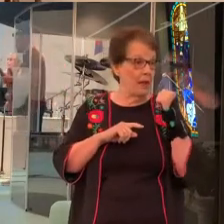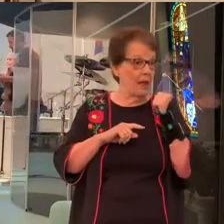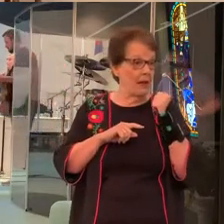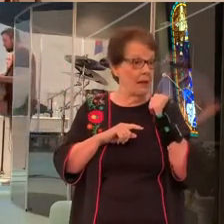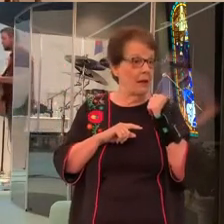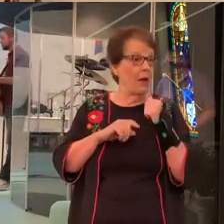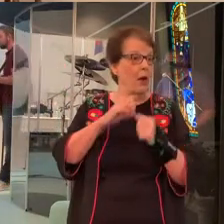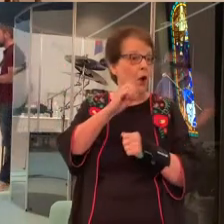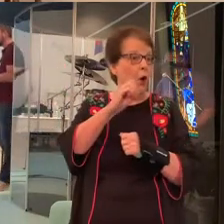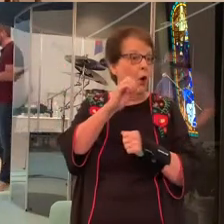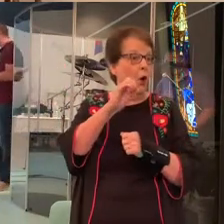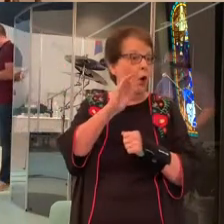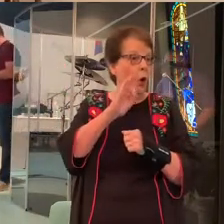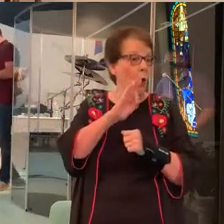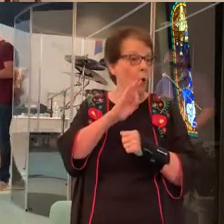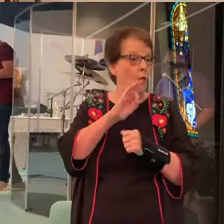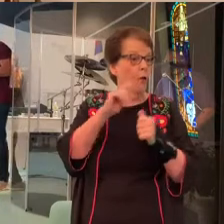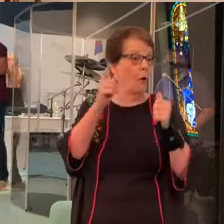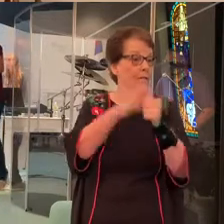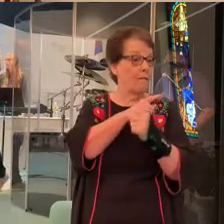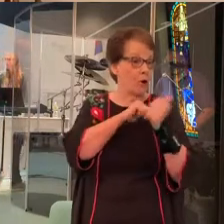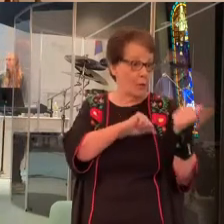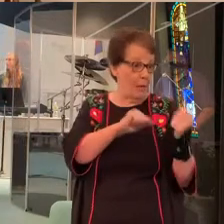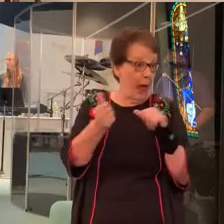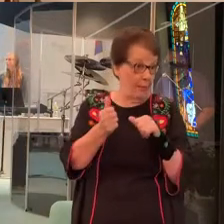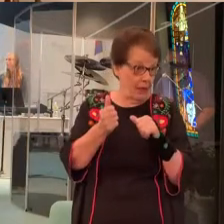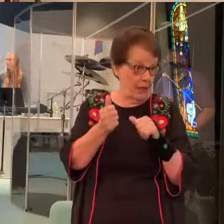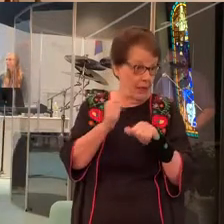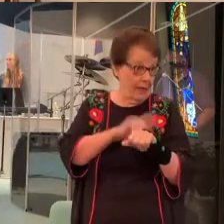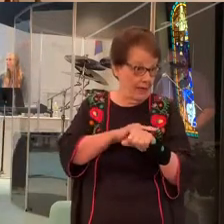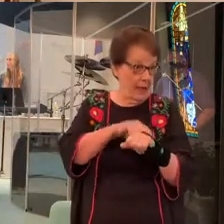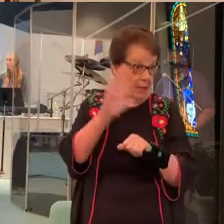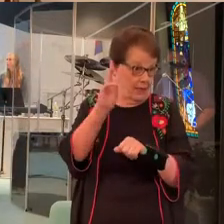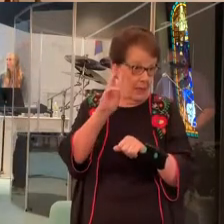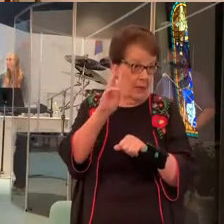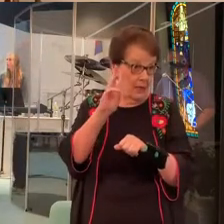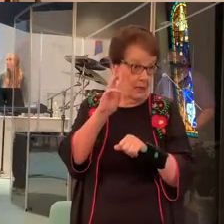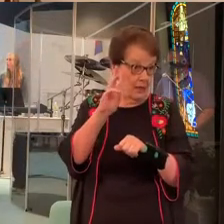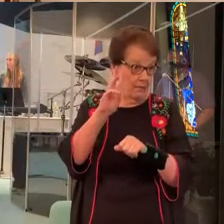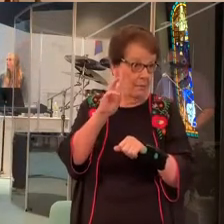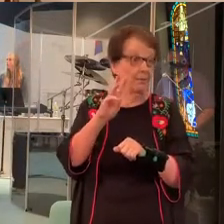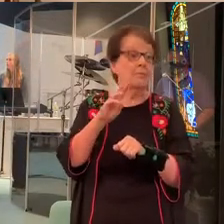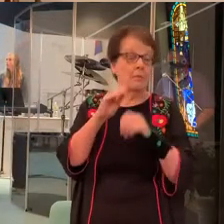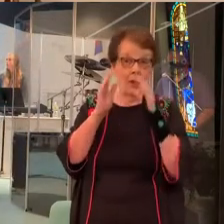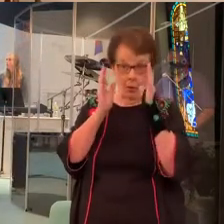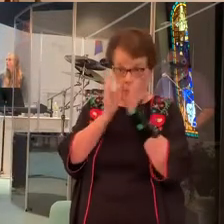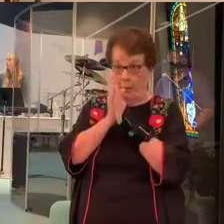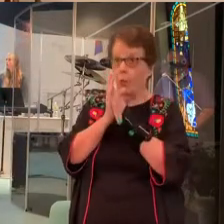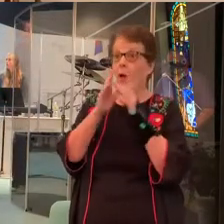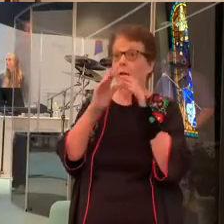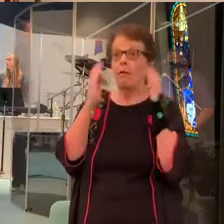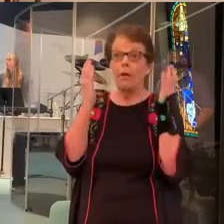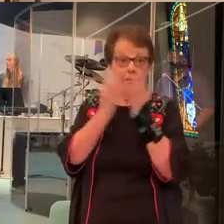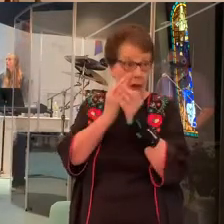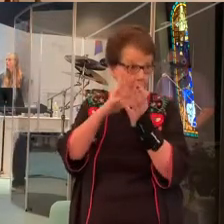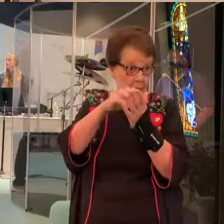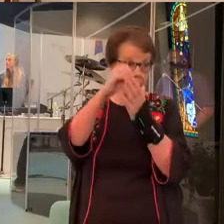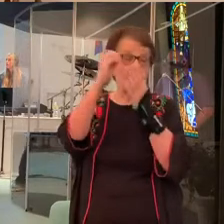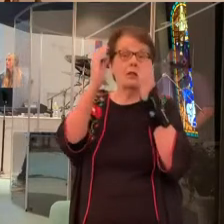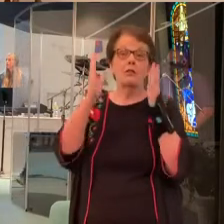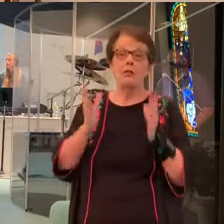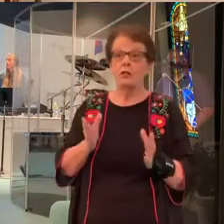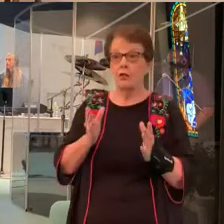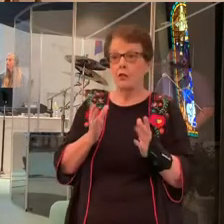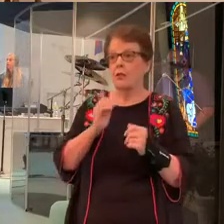prayer. We're going to pray for school employees. We're going to pray for students. We're going to pray for families. And this is really a time for